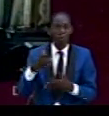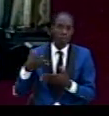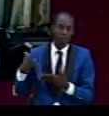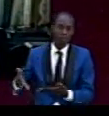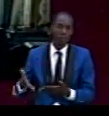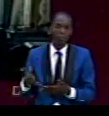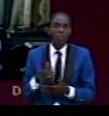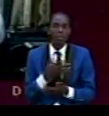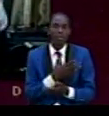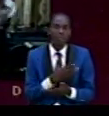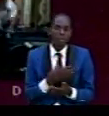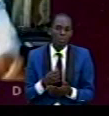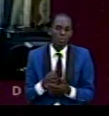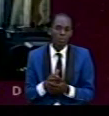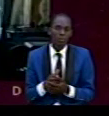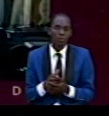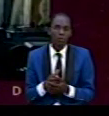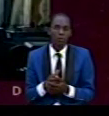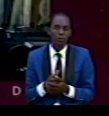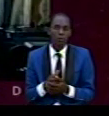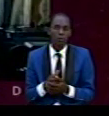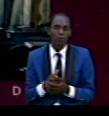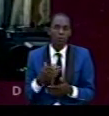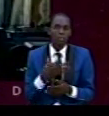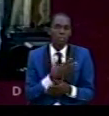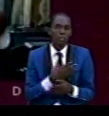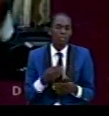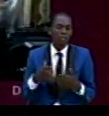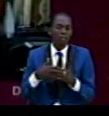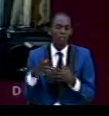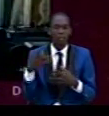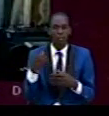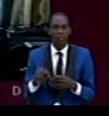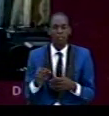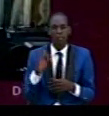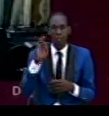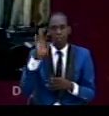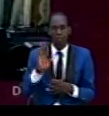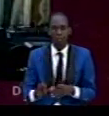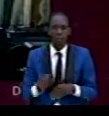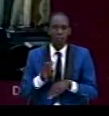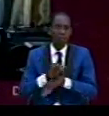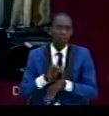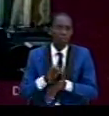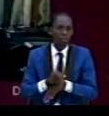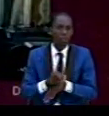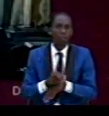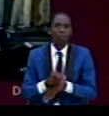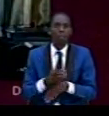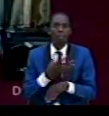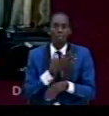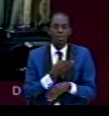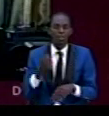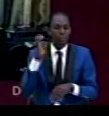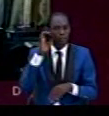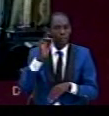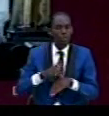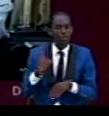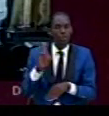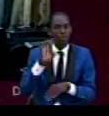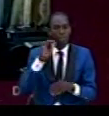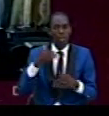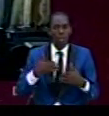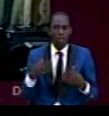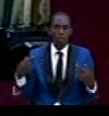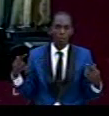of Miracle, as after the GS message, asked us to place our hand where we are feeling pain, we're having problem.